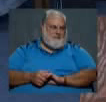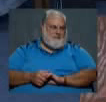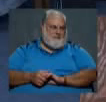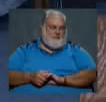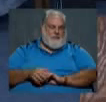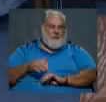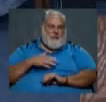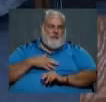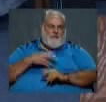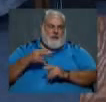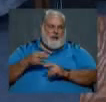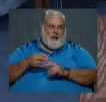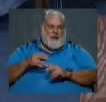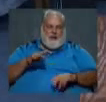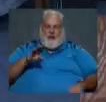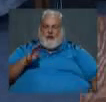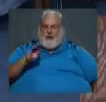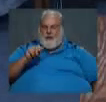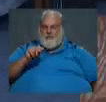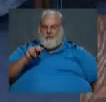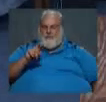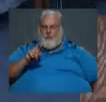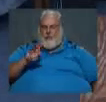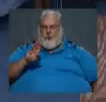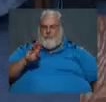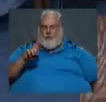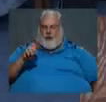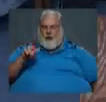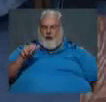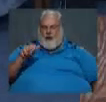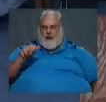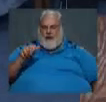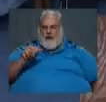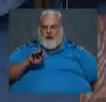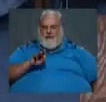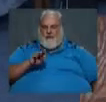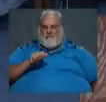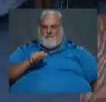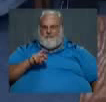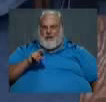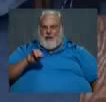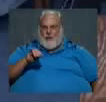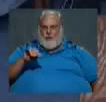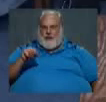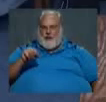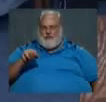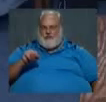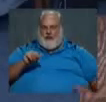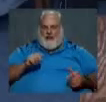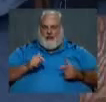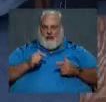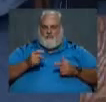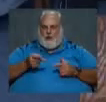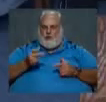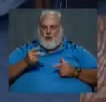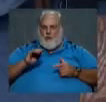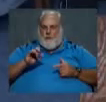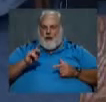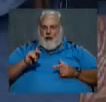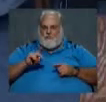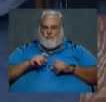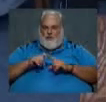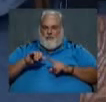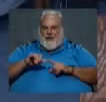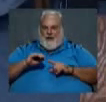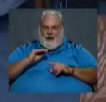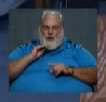My name is Barbara Ferris. I live 2 blocks from the house on Meriton Park Cove. No